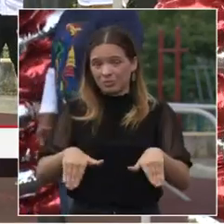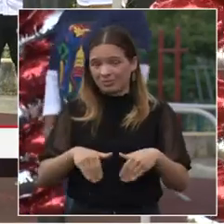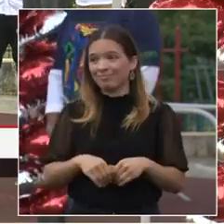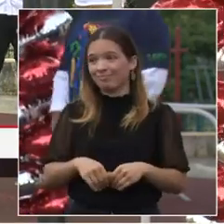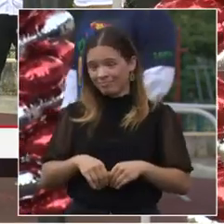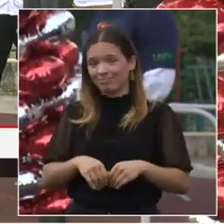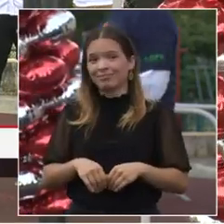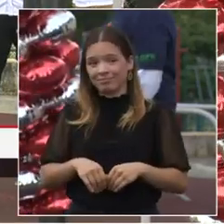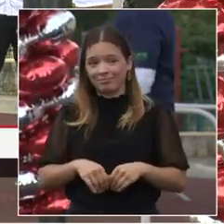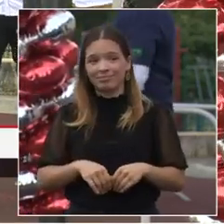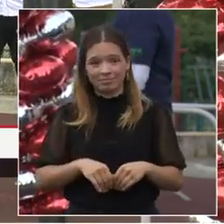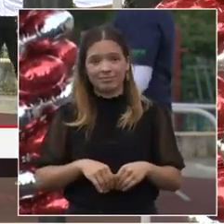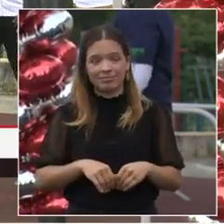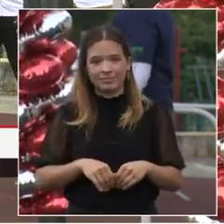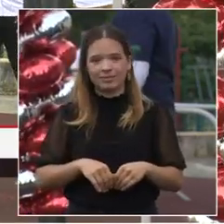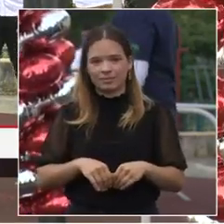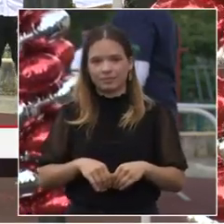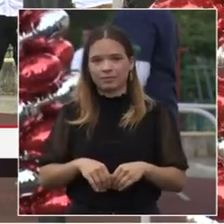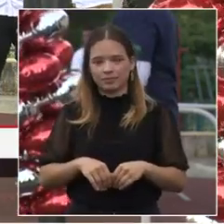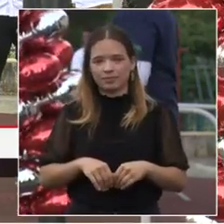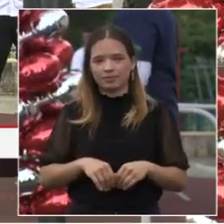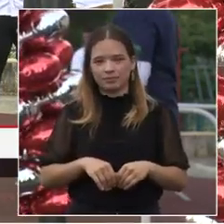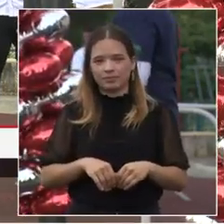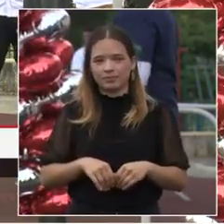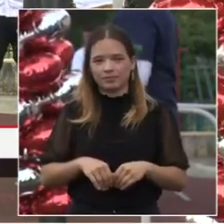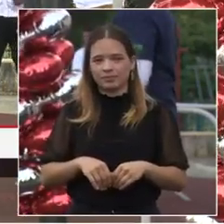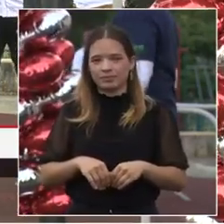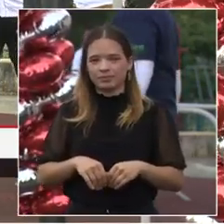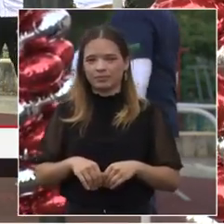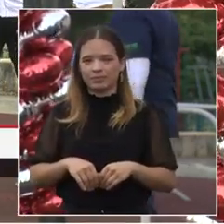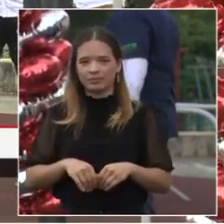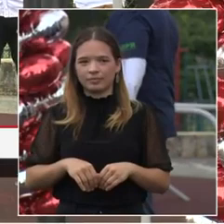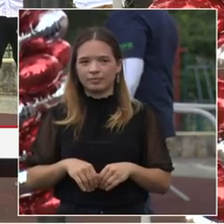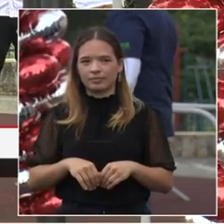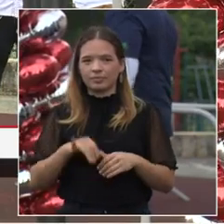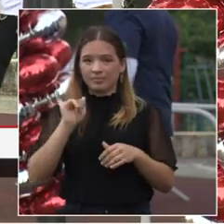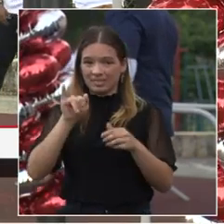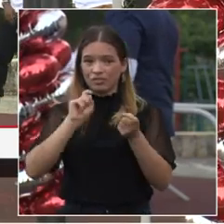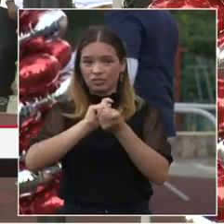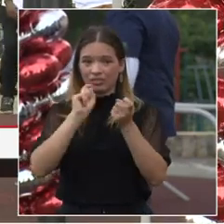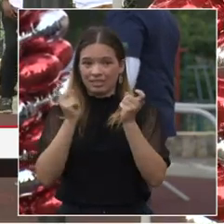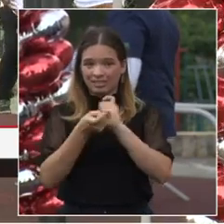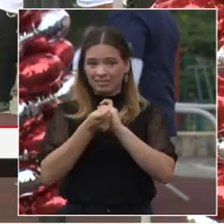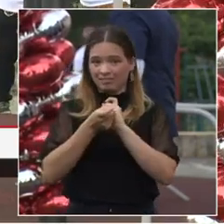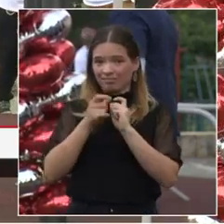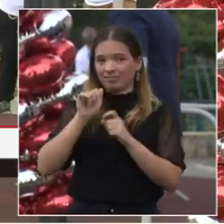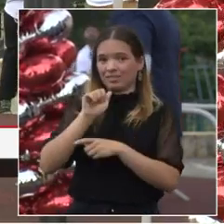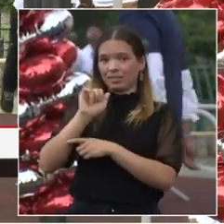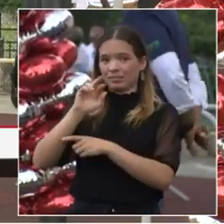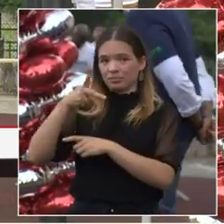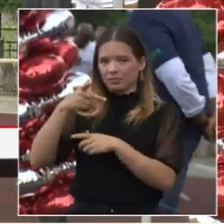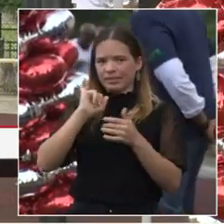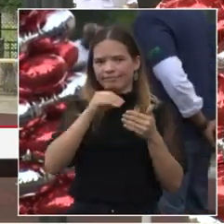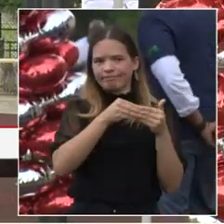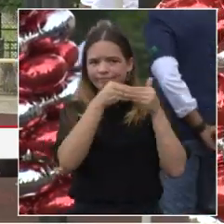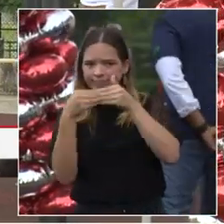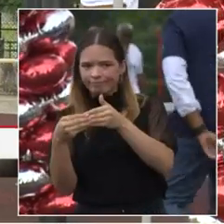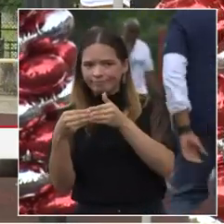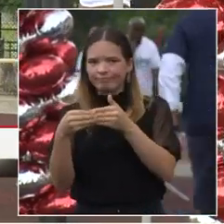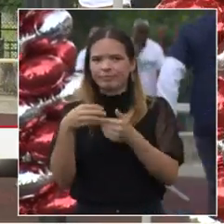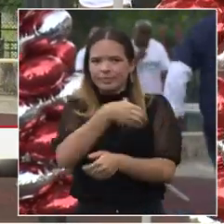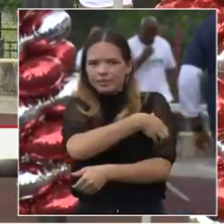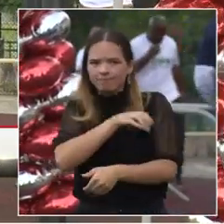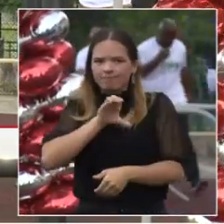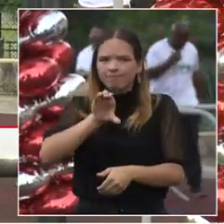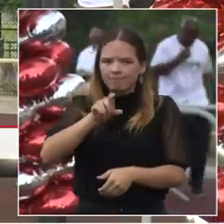Since 2014, Joanne has transformed AARP into a leader in social change, empowering all people to